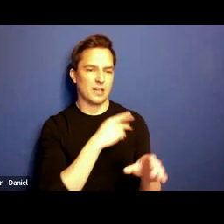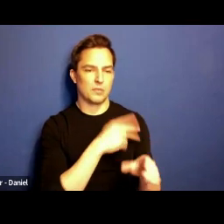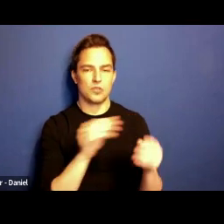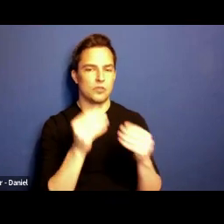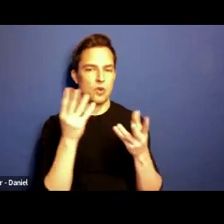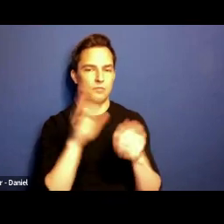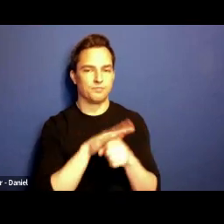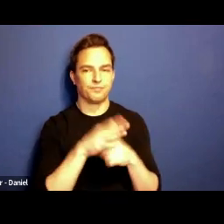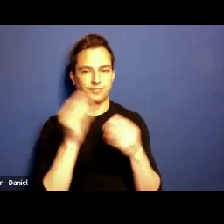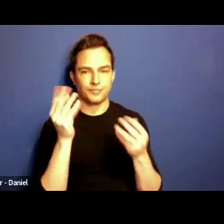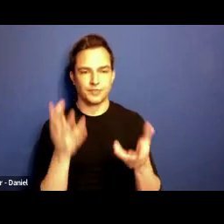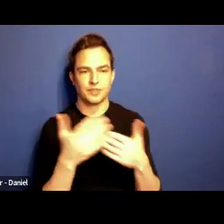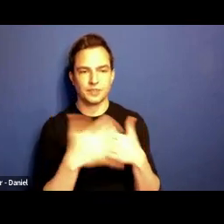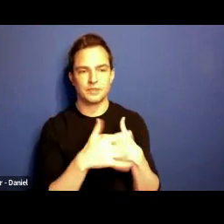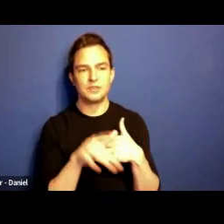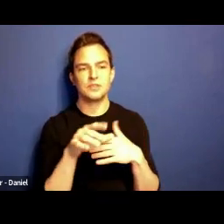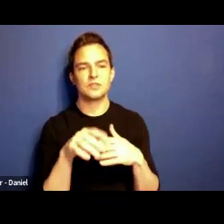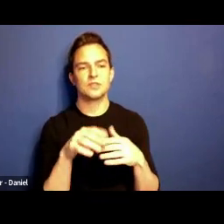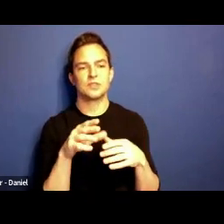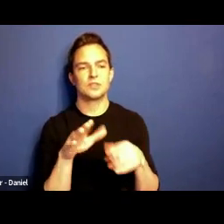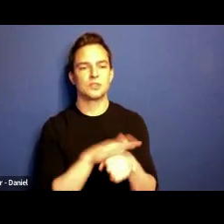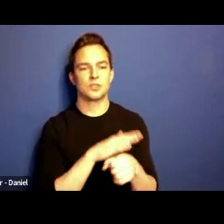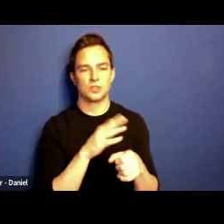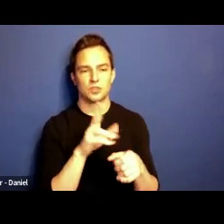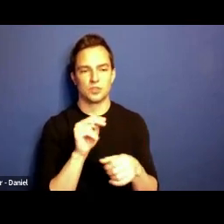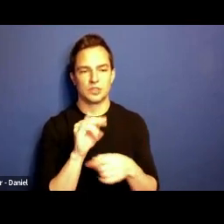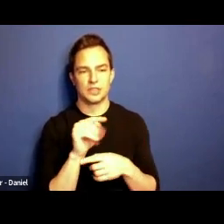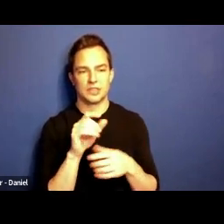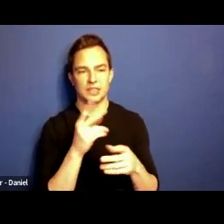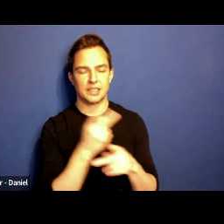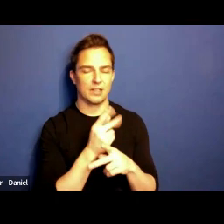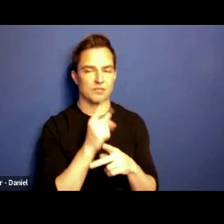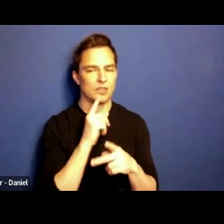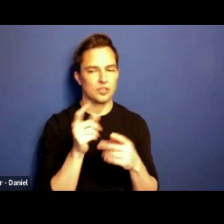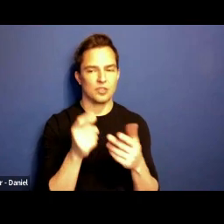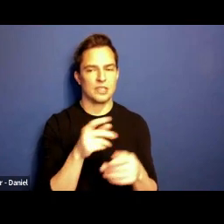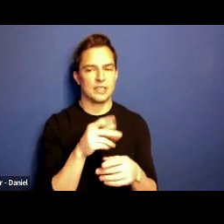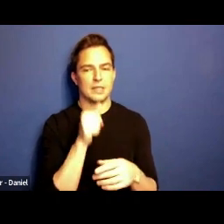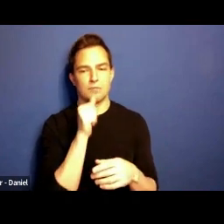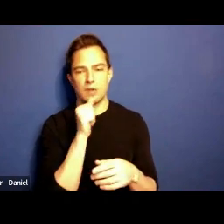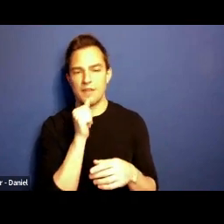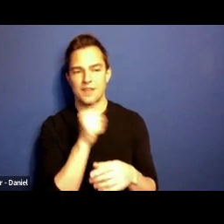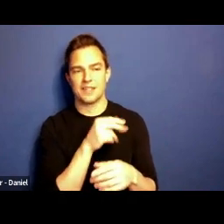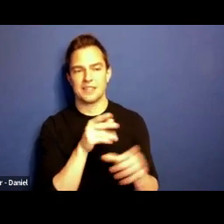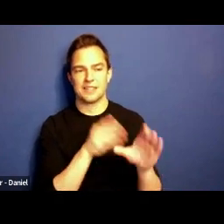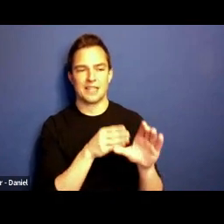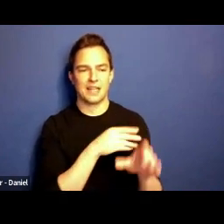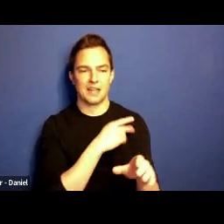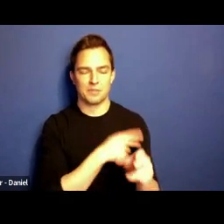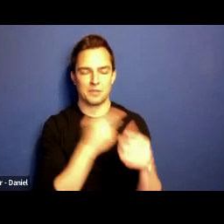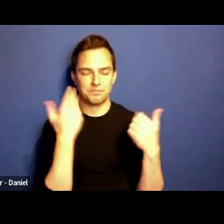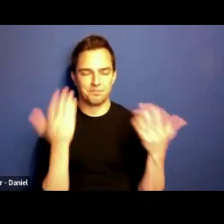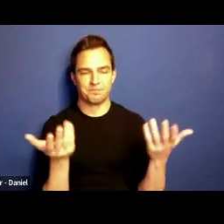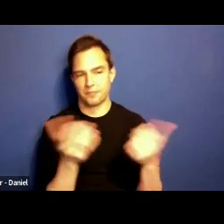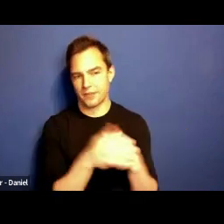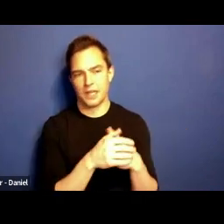inpatient care. So we can't look at how much is being spent for private psychiatric hospital inpatient or general hospital psych units. But